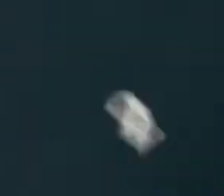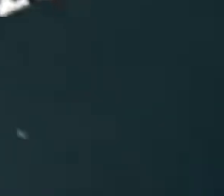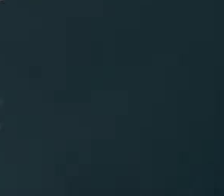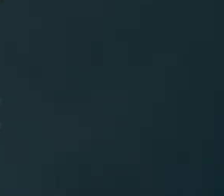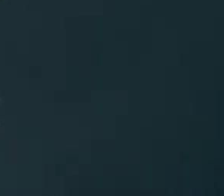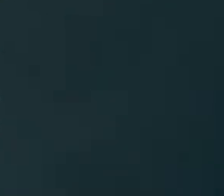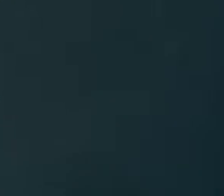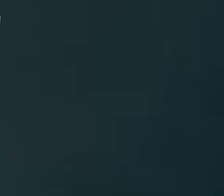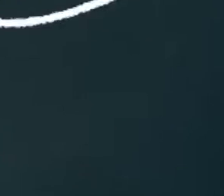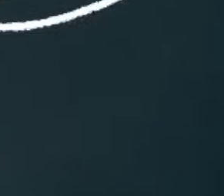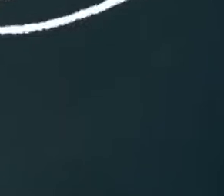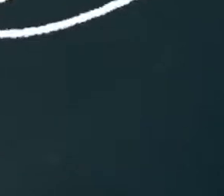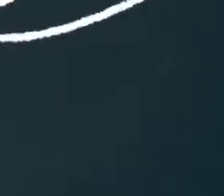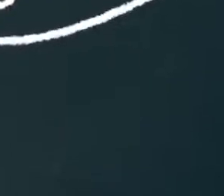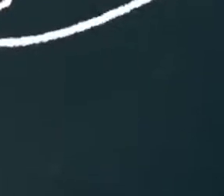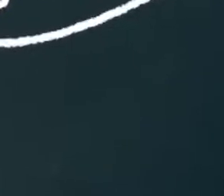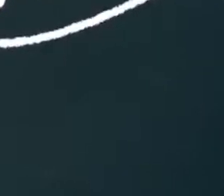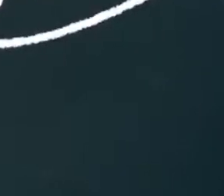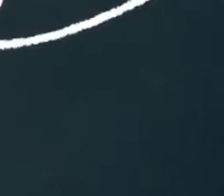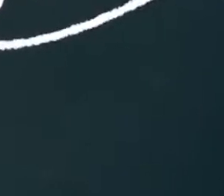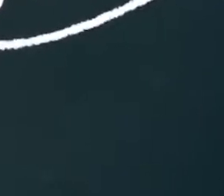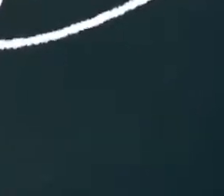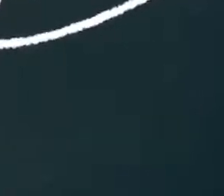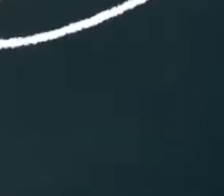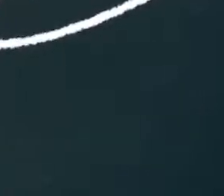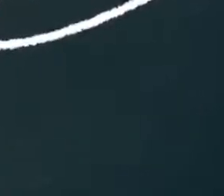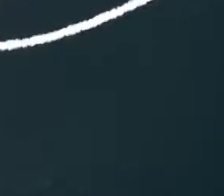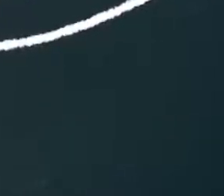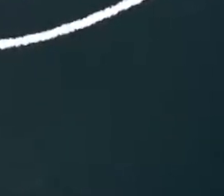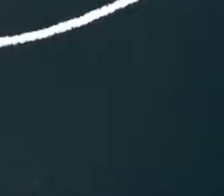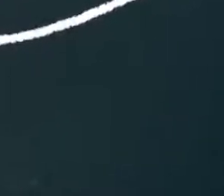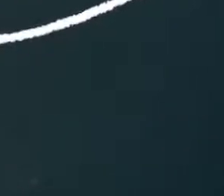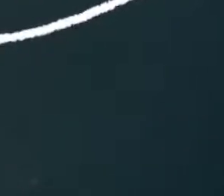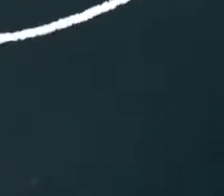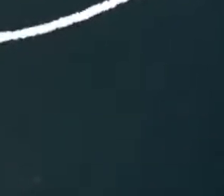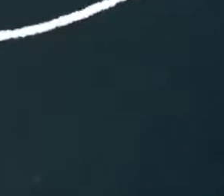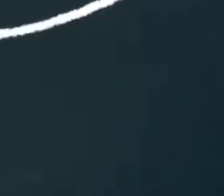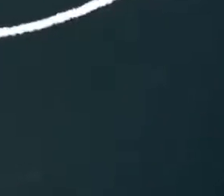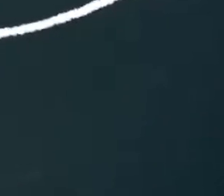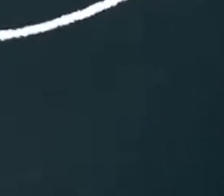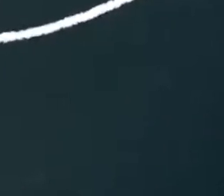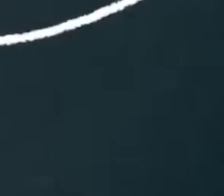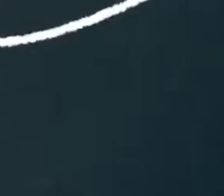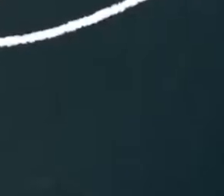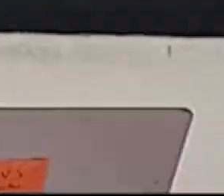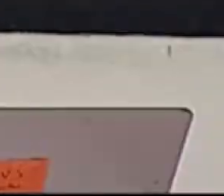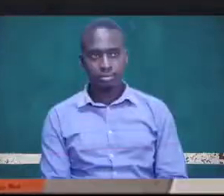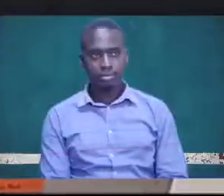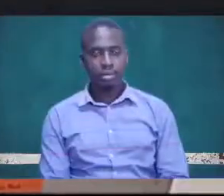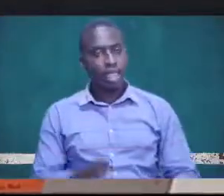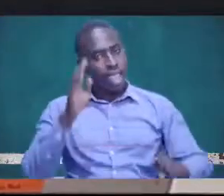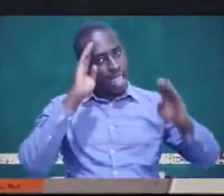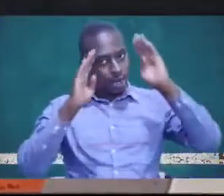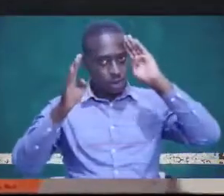Welcome to Study Time, a televised home learning program produced by Rwanda Education Board.